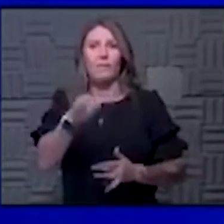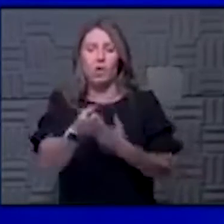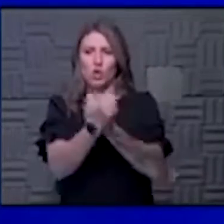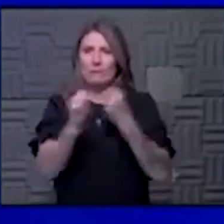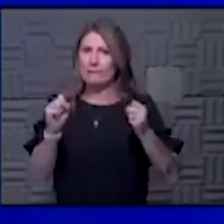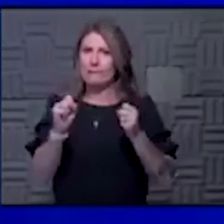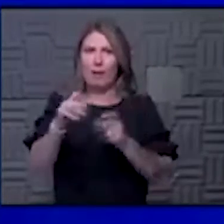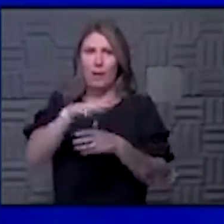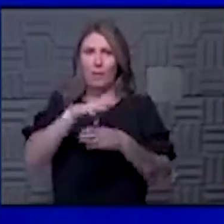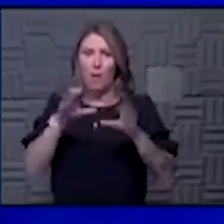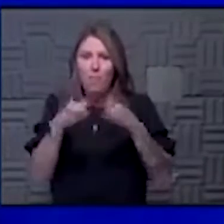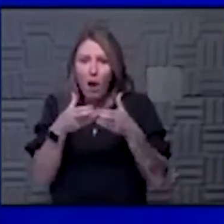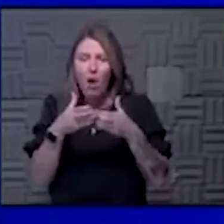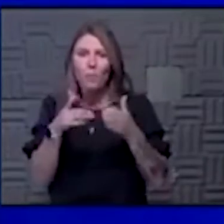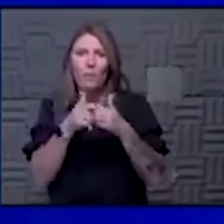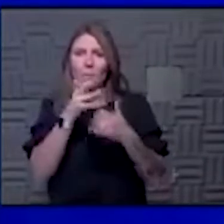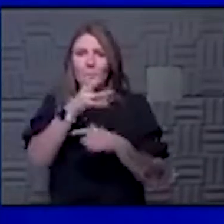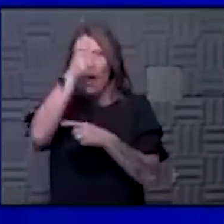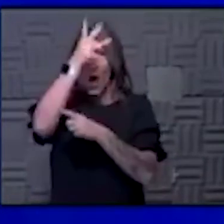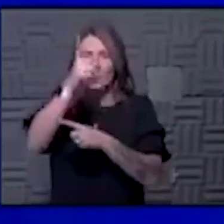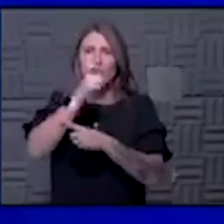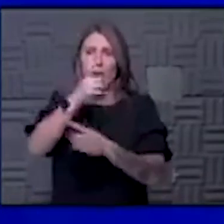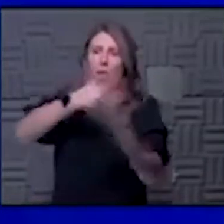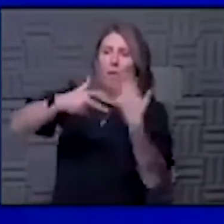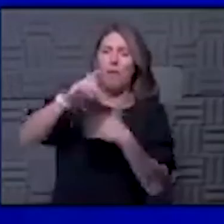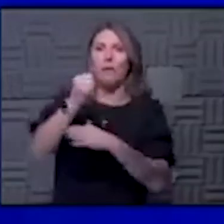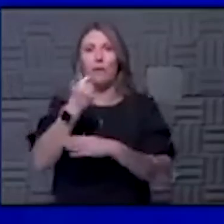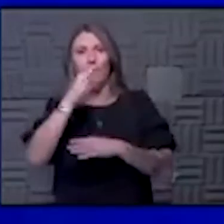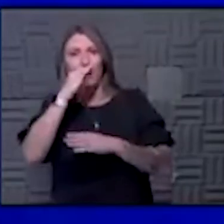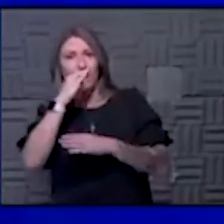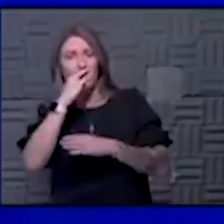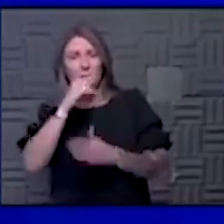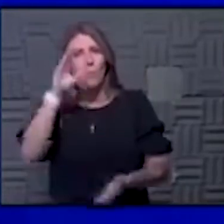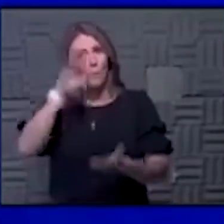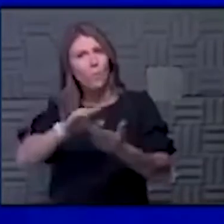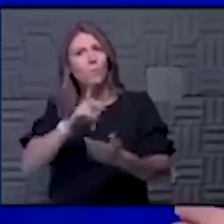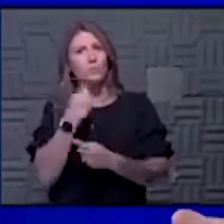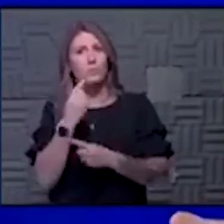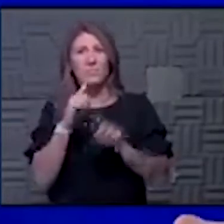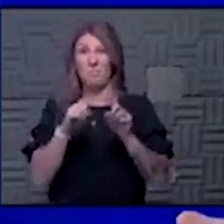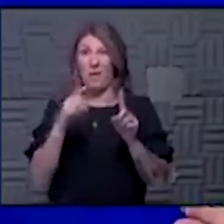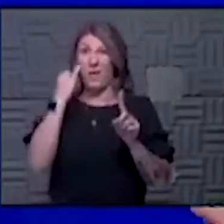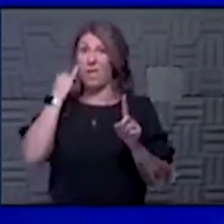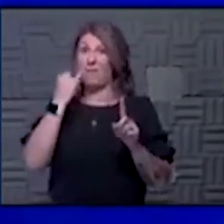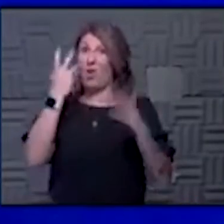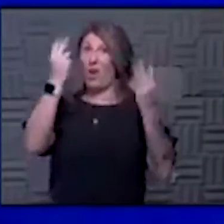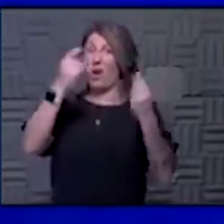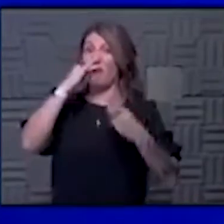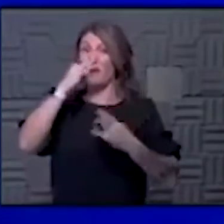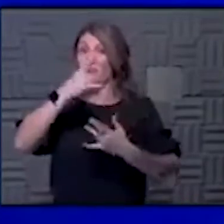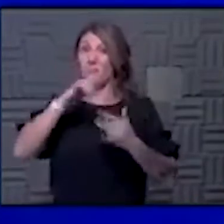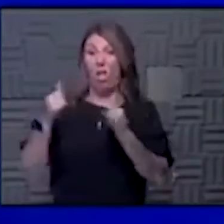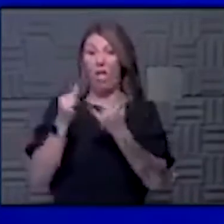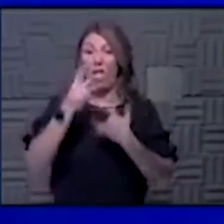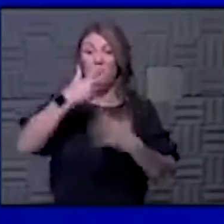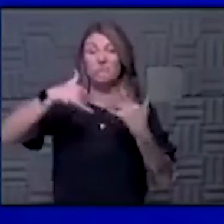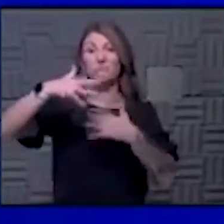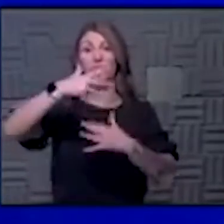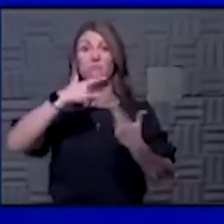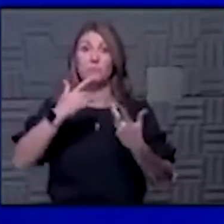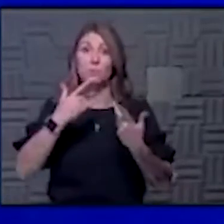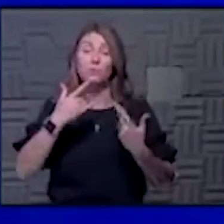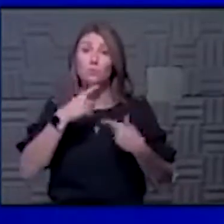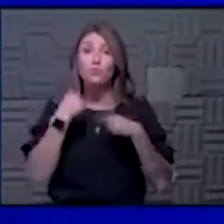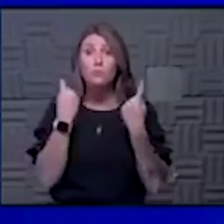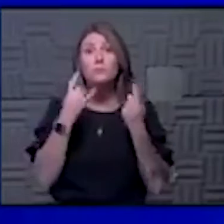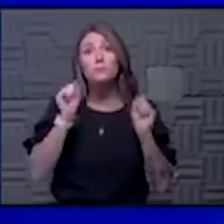with parents and doesn't play a lot with other kids and things like that, then it lowers the risk. But if that kid's with other kids, there's a risk that they're going to have it.